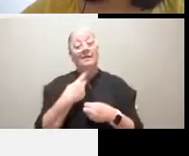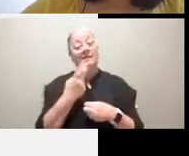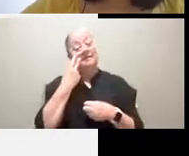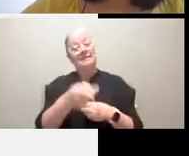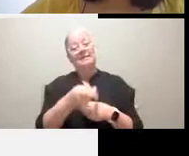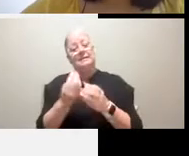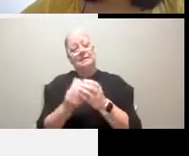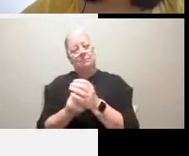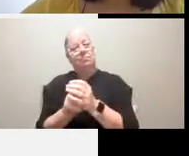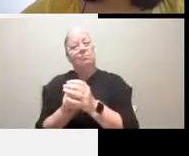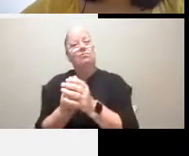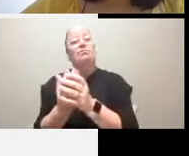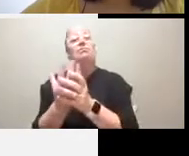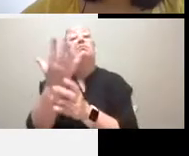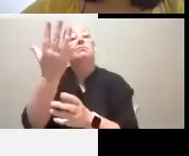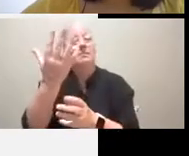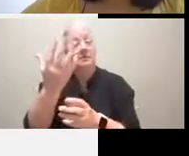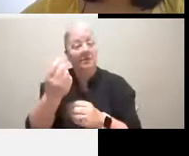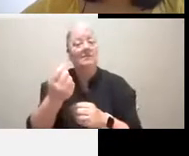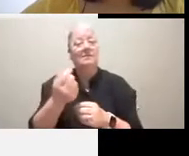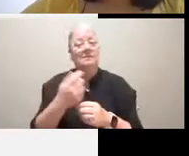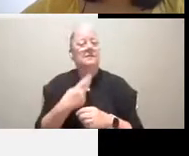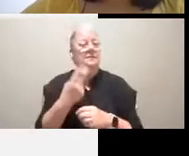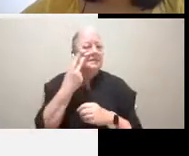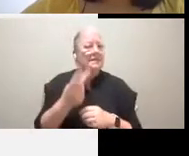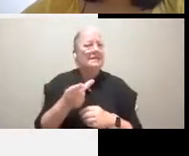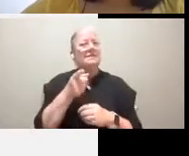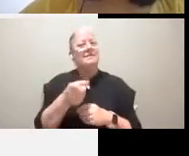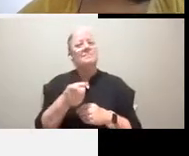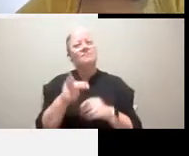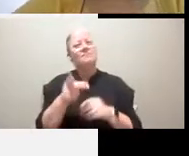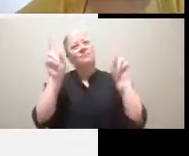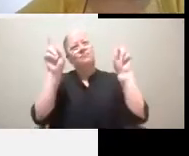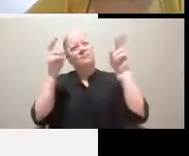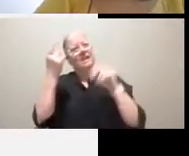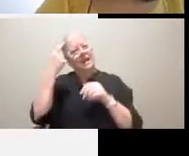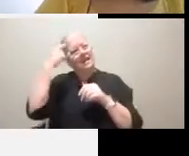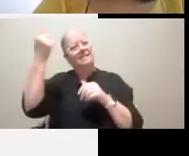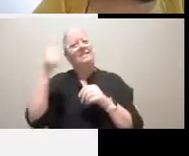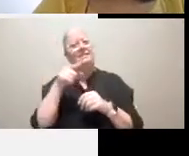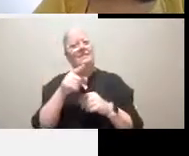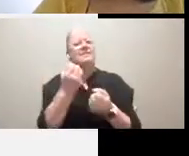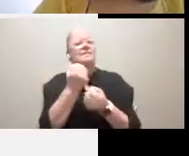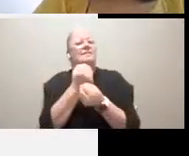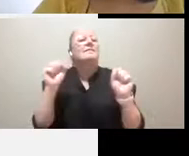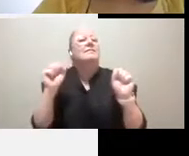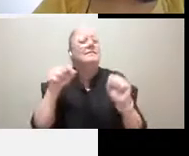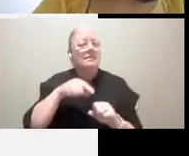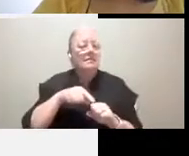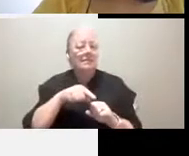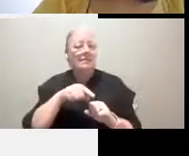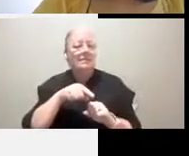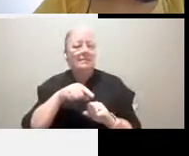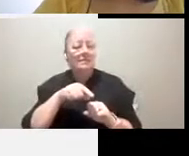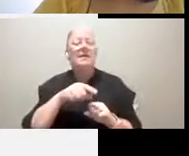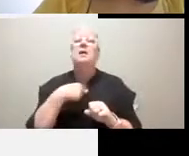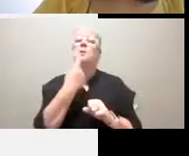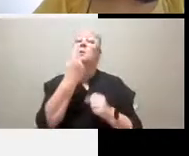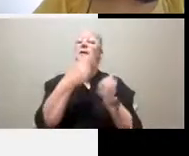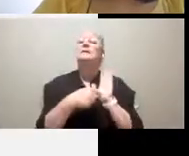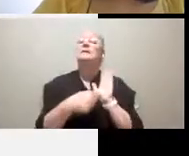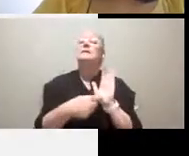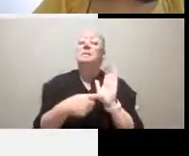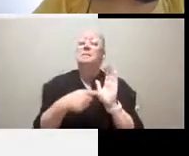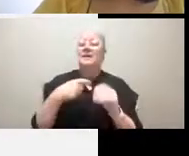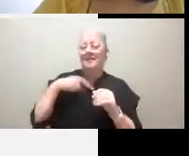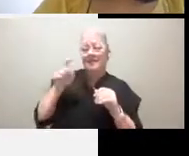respond on the increasing safeguarding concerns. Because like I said, it's very, very wide. For example, we need to you could find